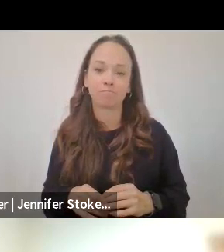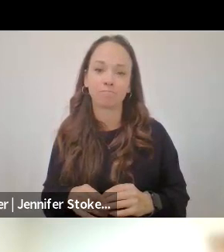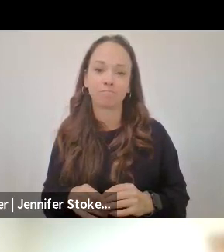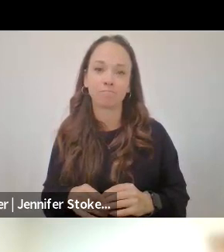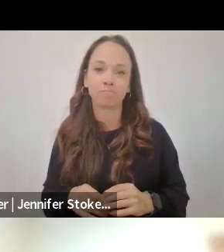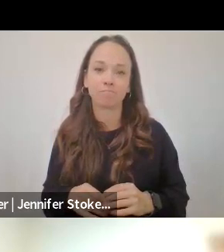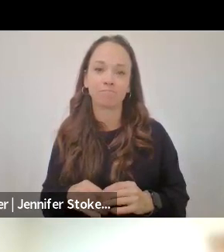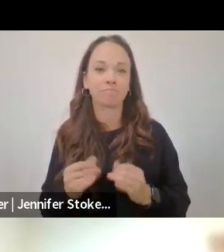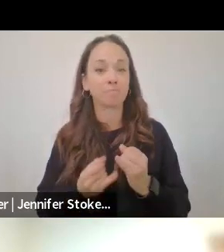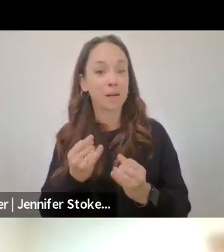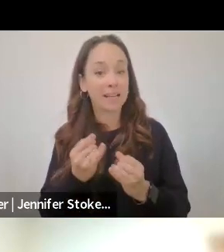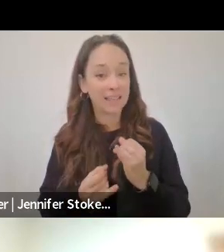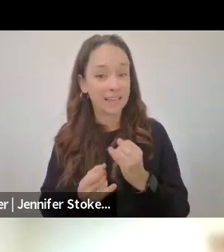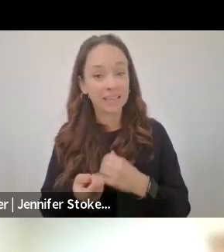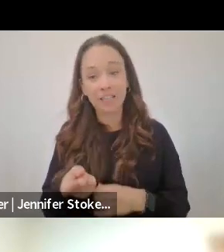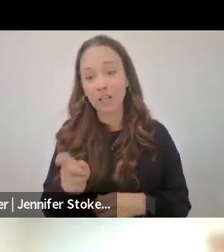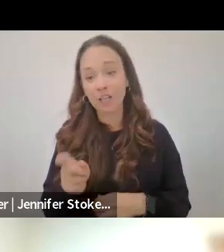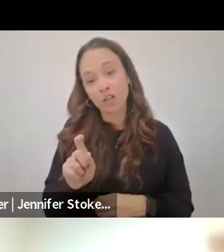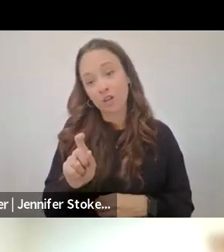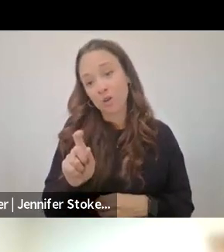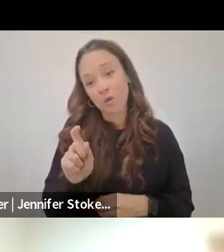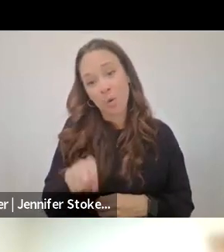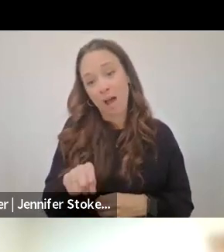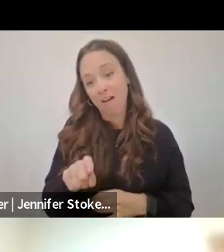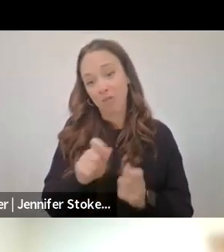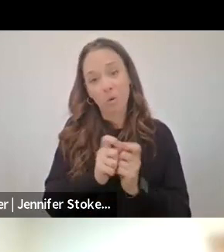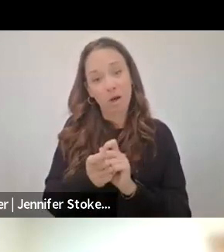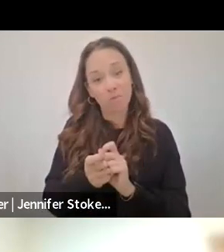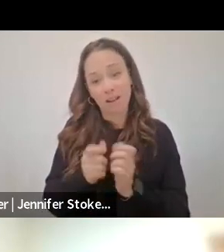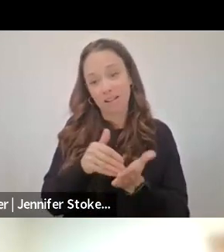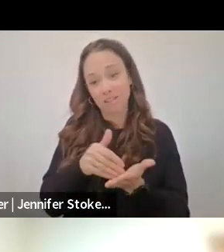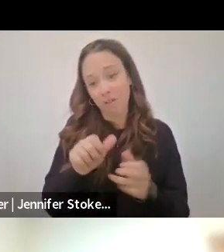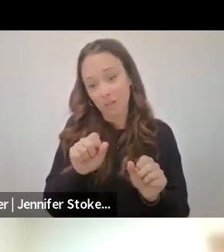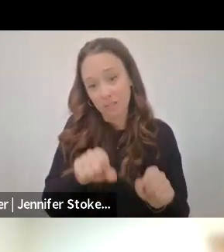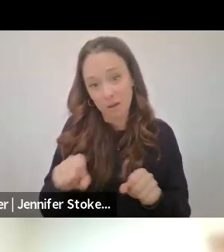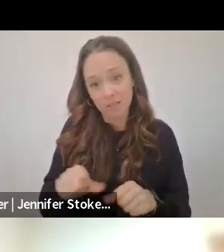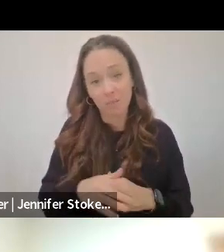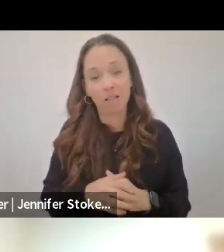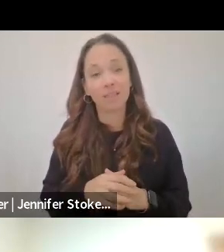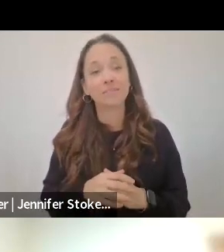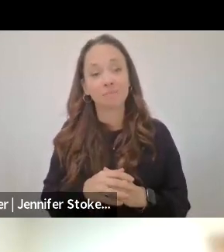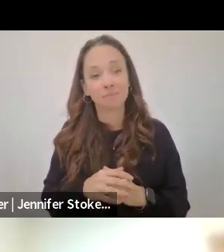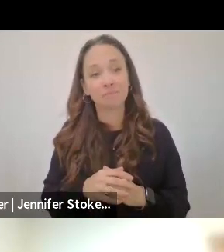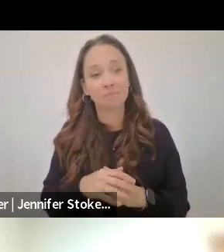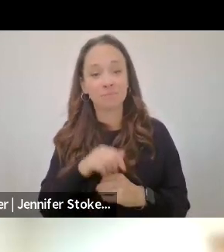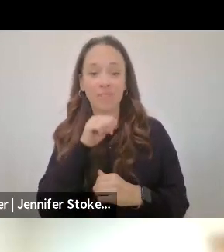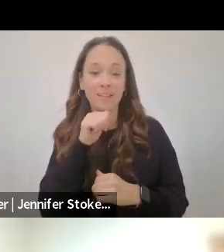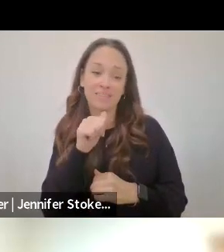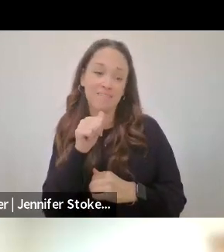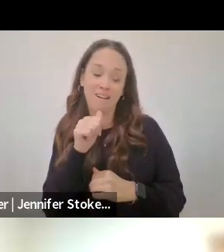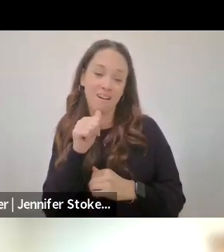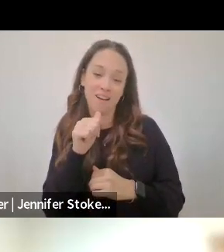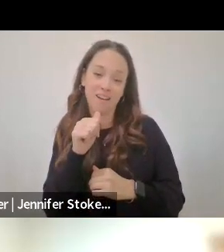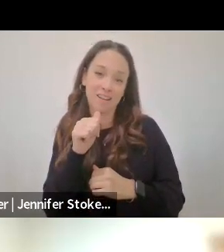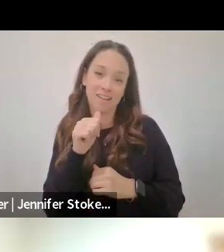you know, you have to update it as often as it needs to be updated, which is not a concrete answer, but it